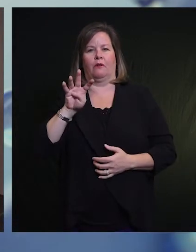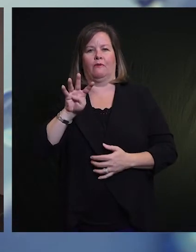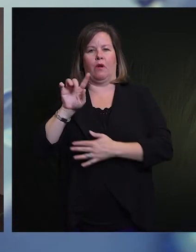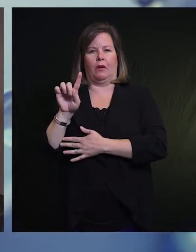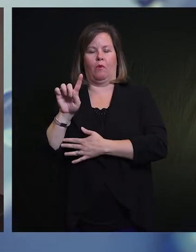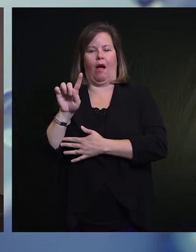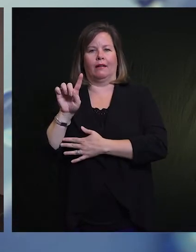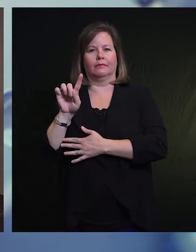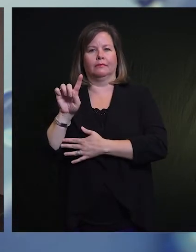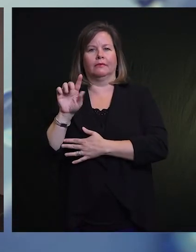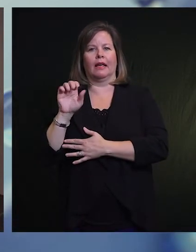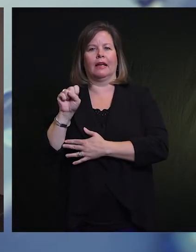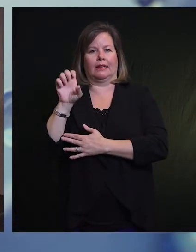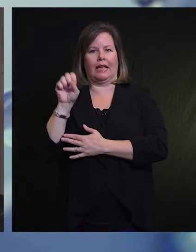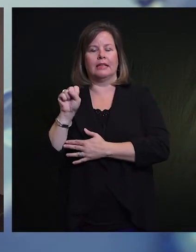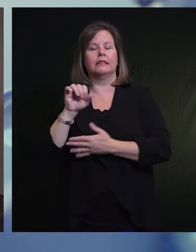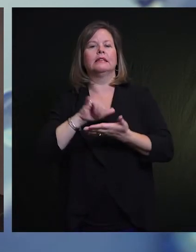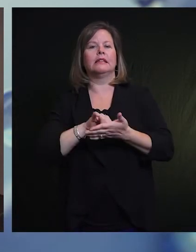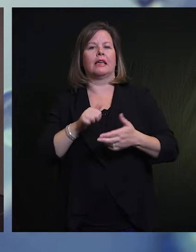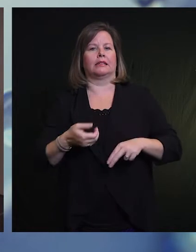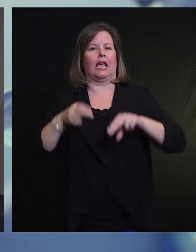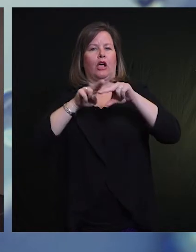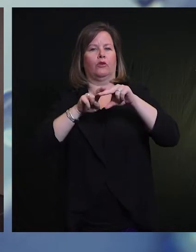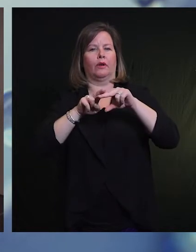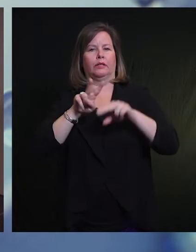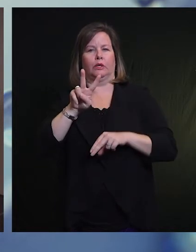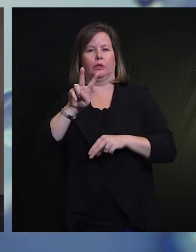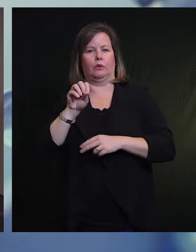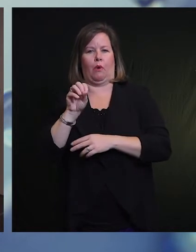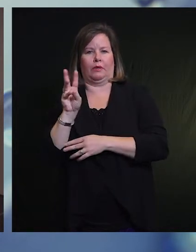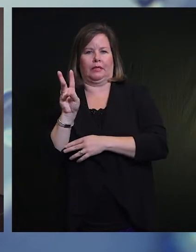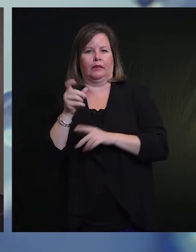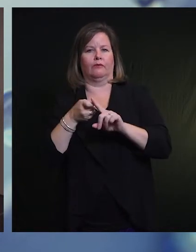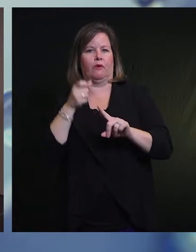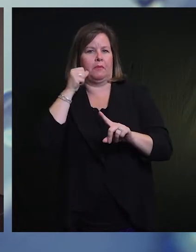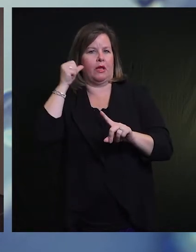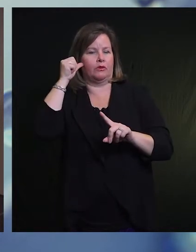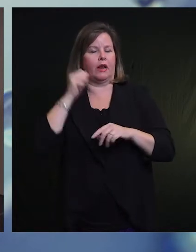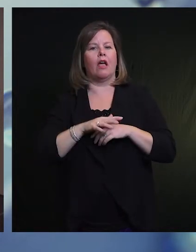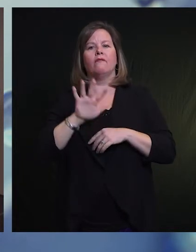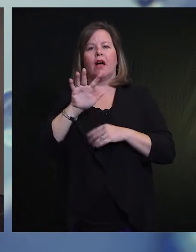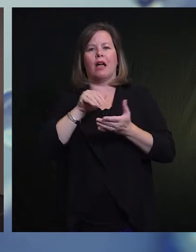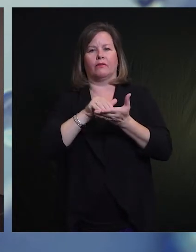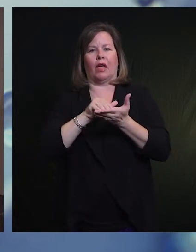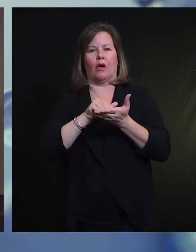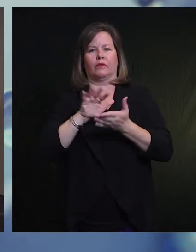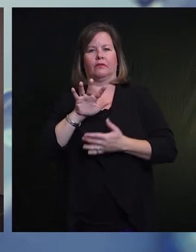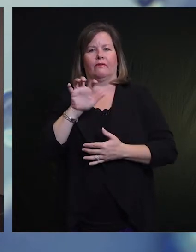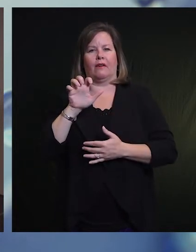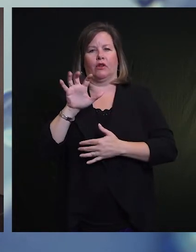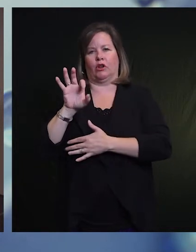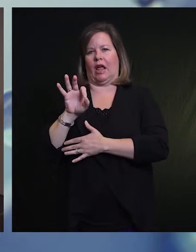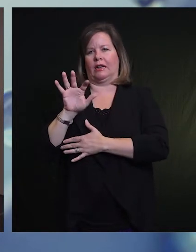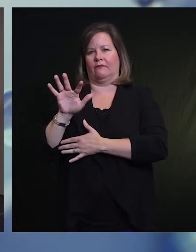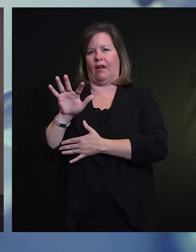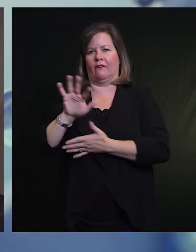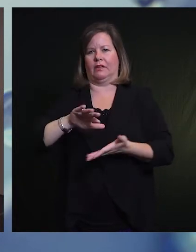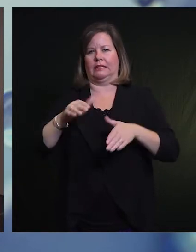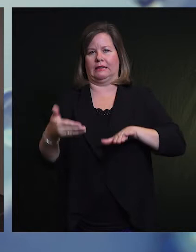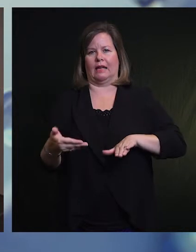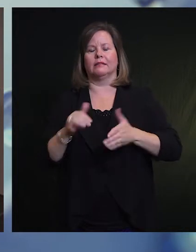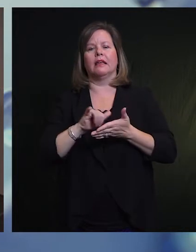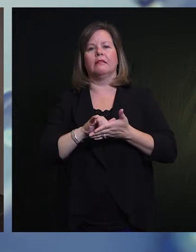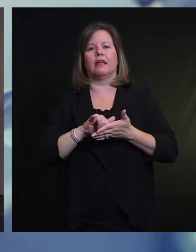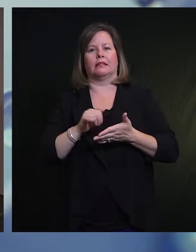58,241 diagnosed cases of COVID-19, an increase of 206 over yesterday's number, and